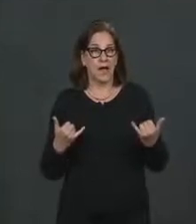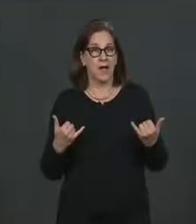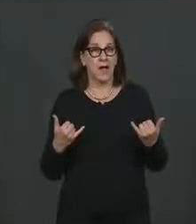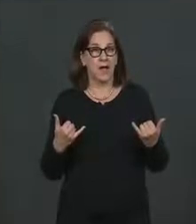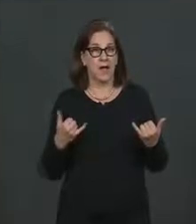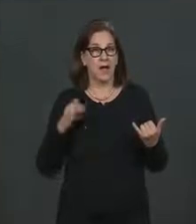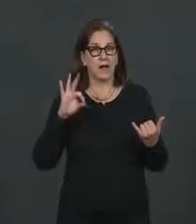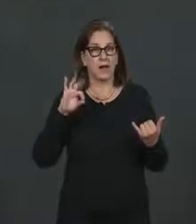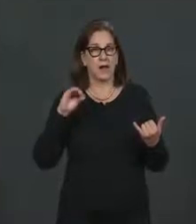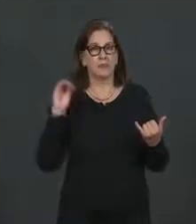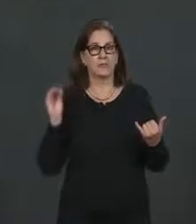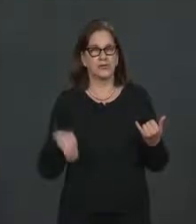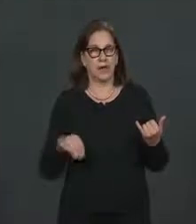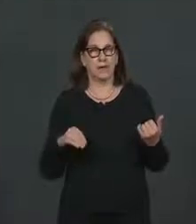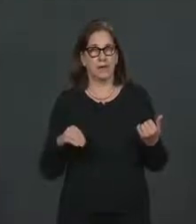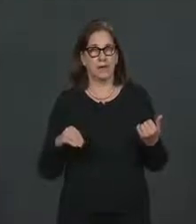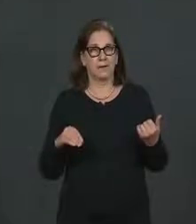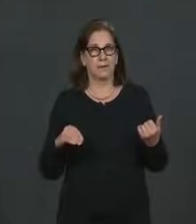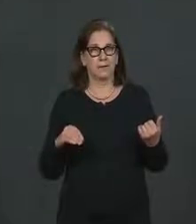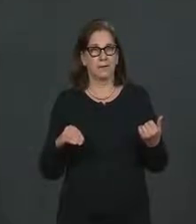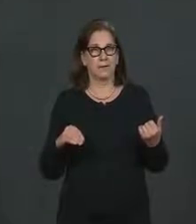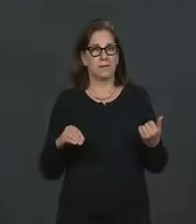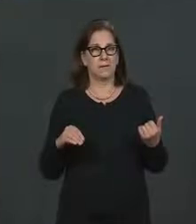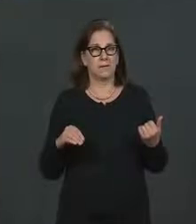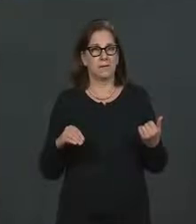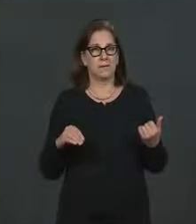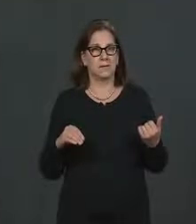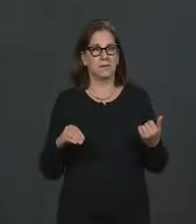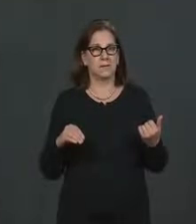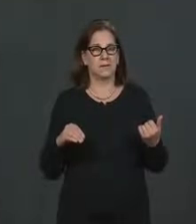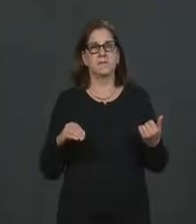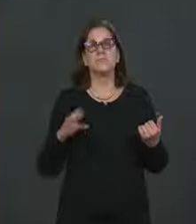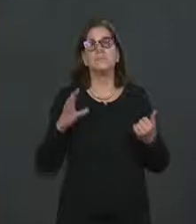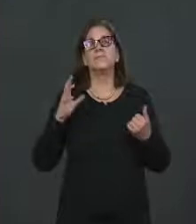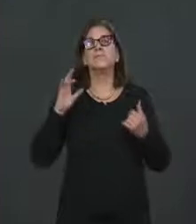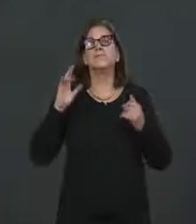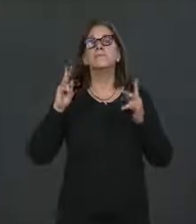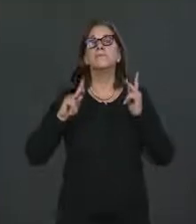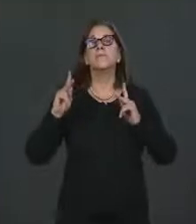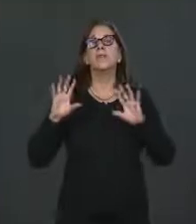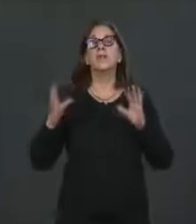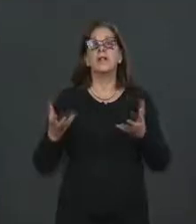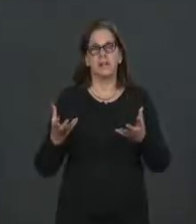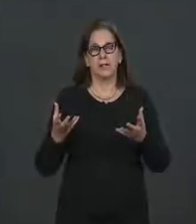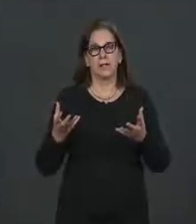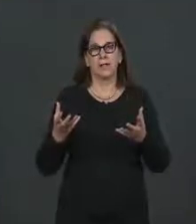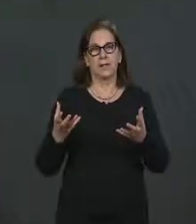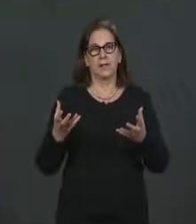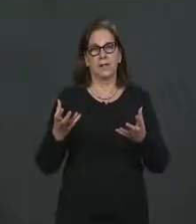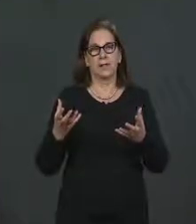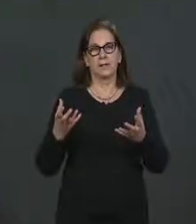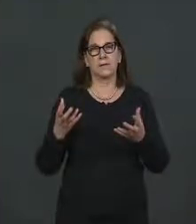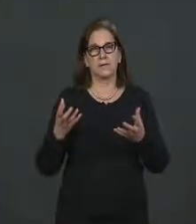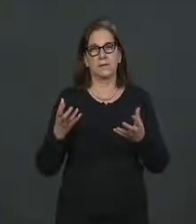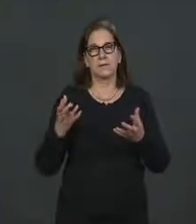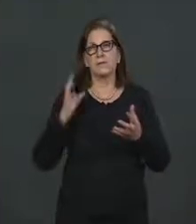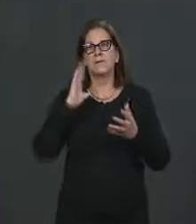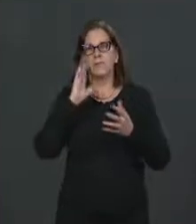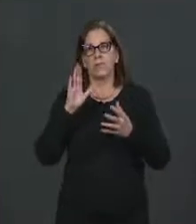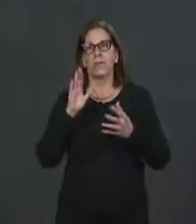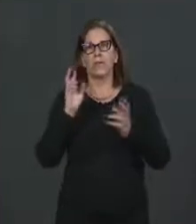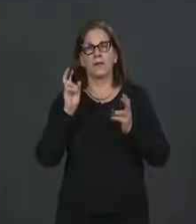be within 5 miles of a location where they can get a shot as of April the 19th. So we're moving